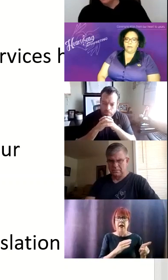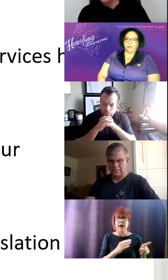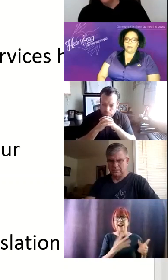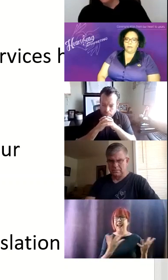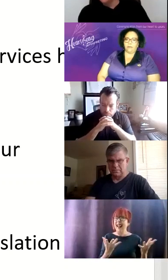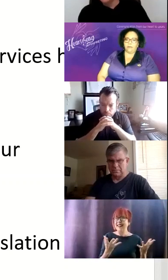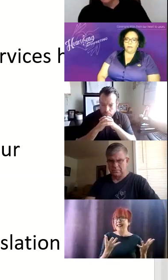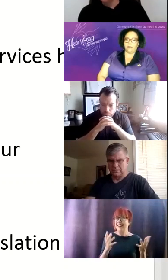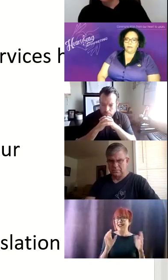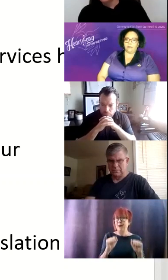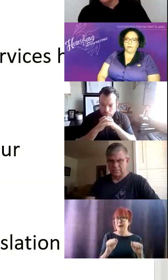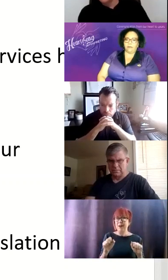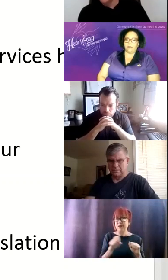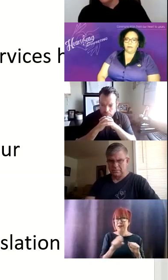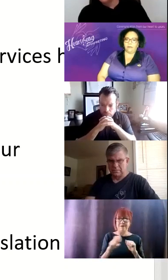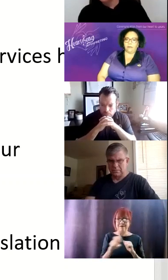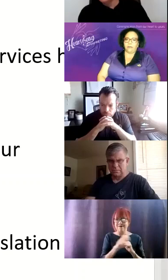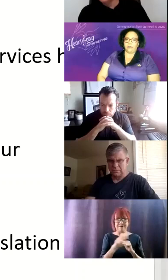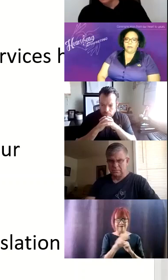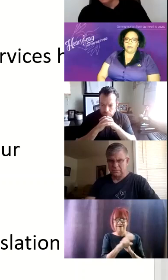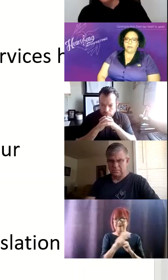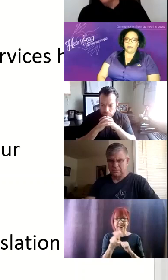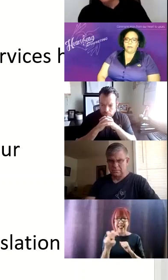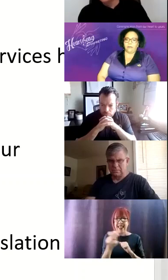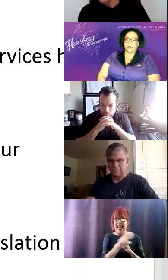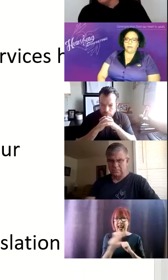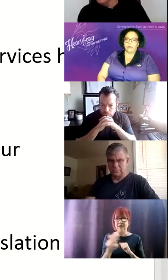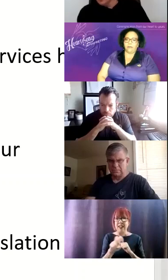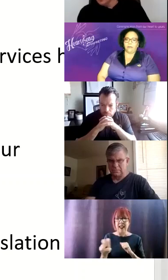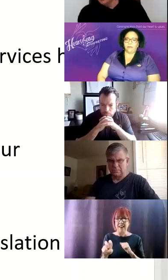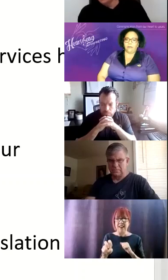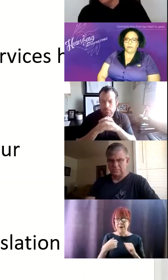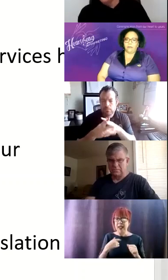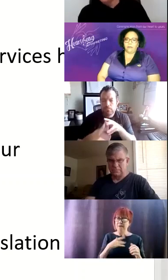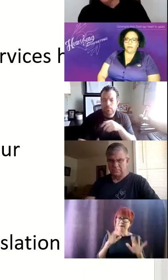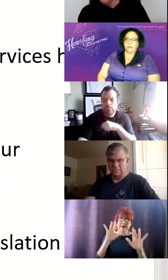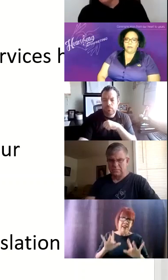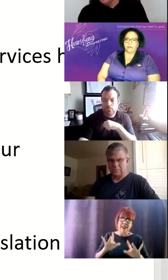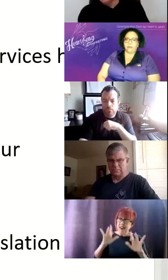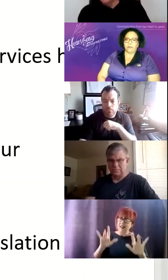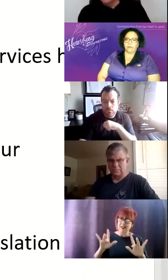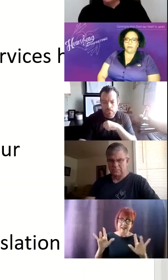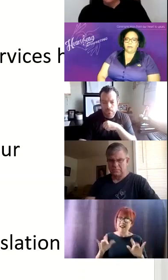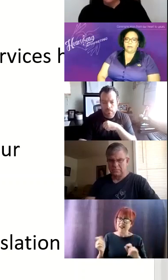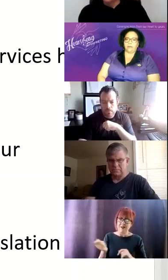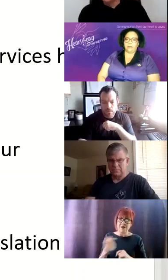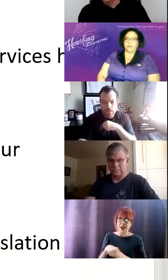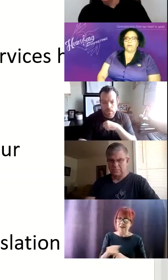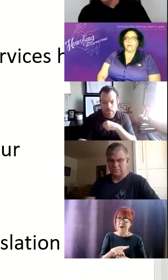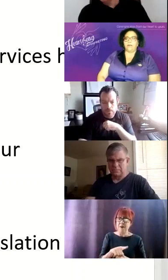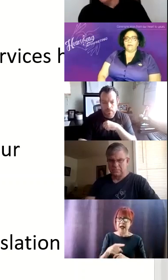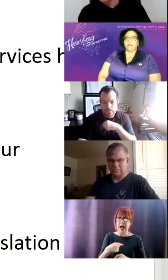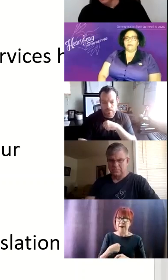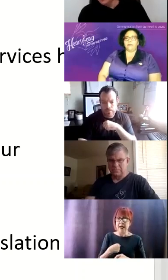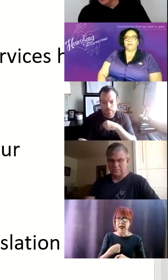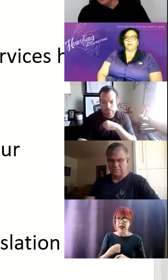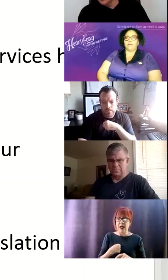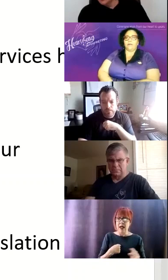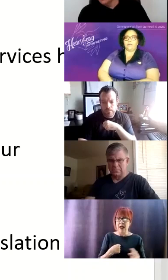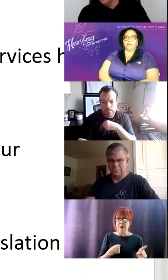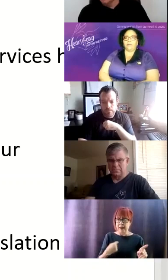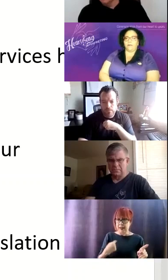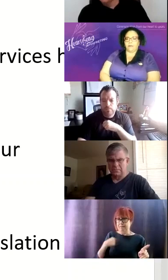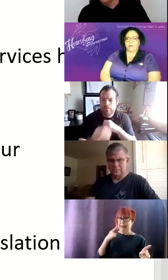able to navigate COVID. I really do feel for everybody, really, but I, as a deaf person